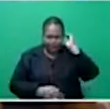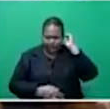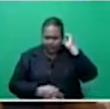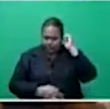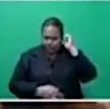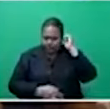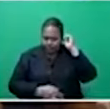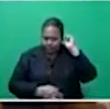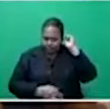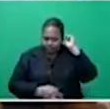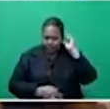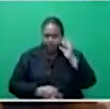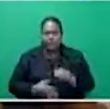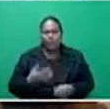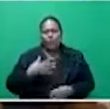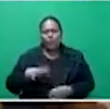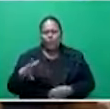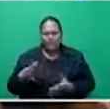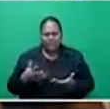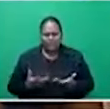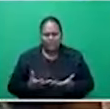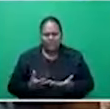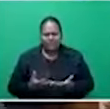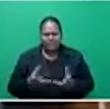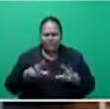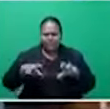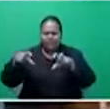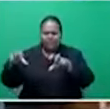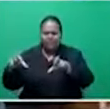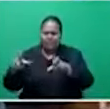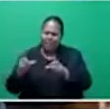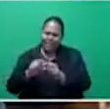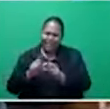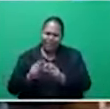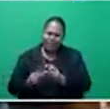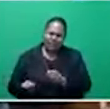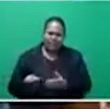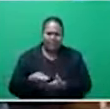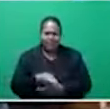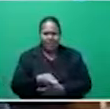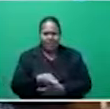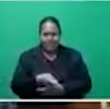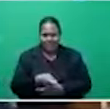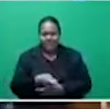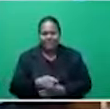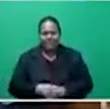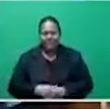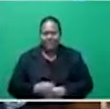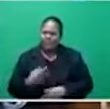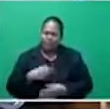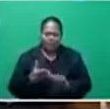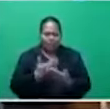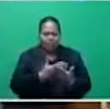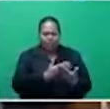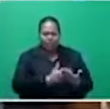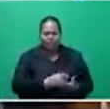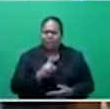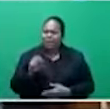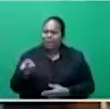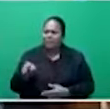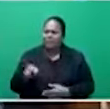back stamp duties, Mr. Speaker, sir. So we've said we want to tell all businesses, all the people who actually have got ease of doing business,